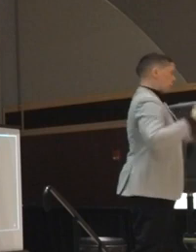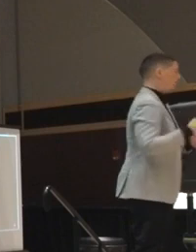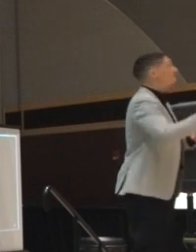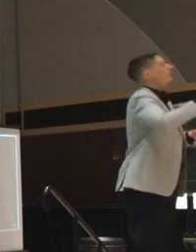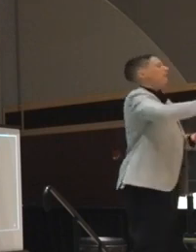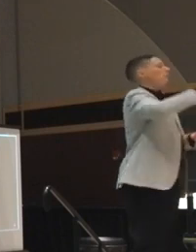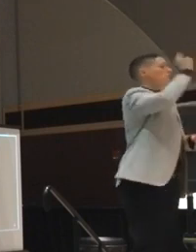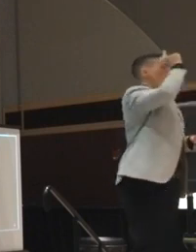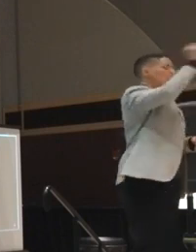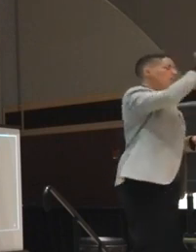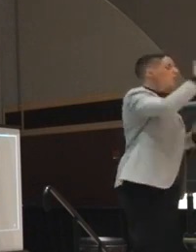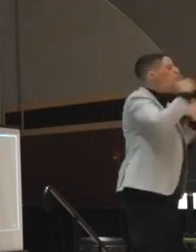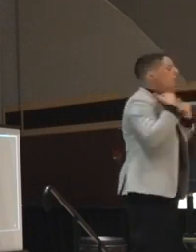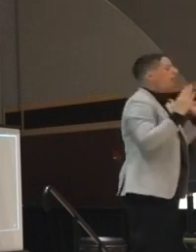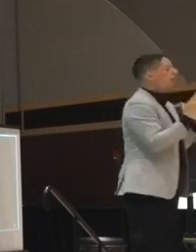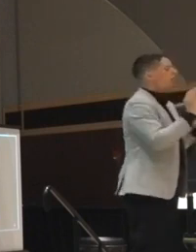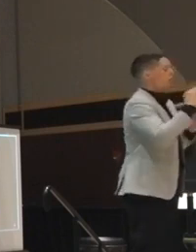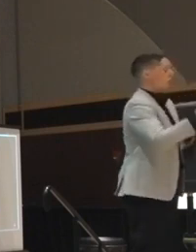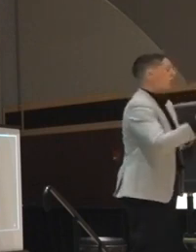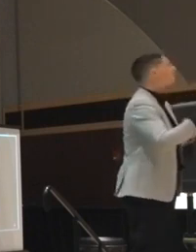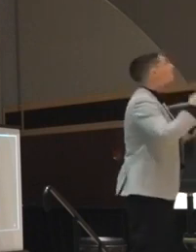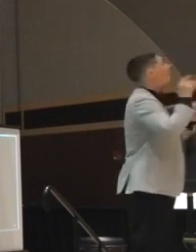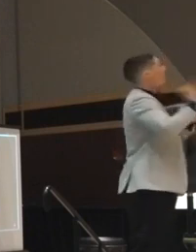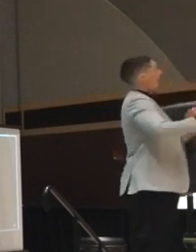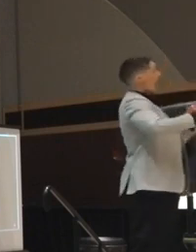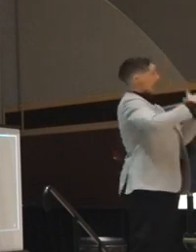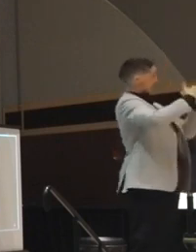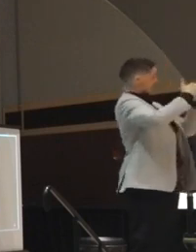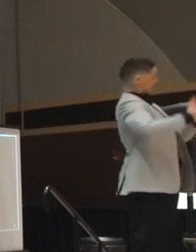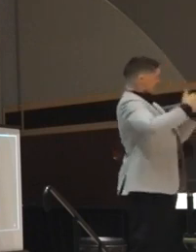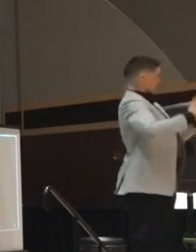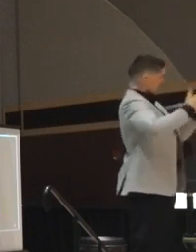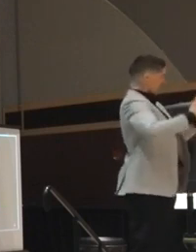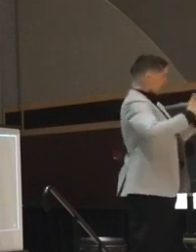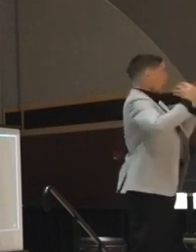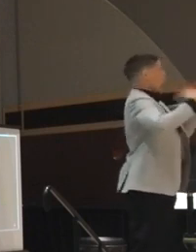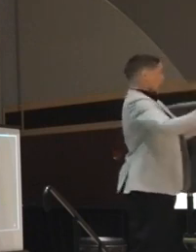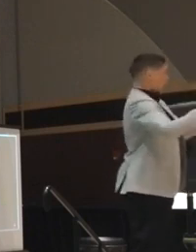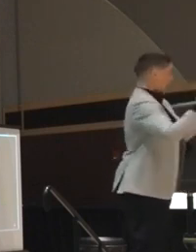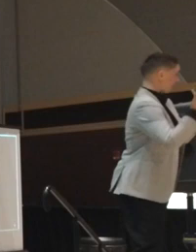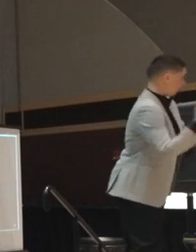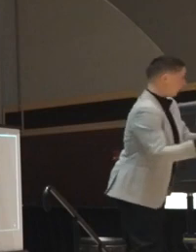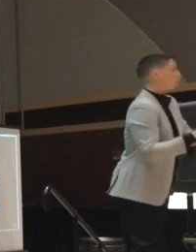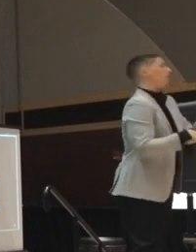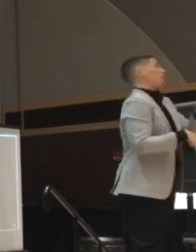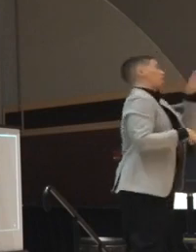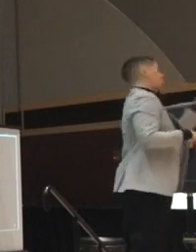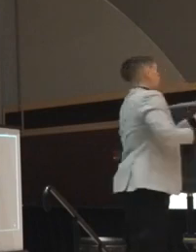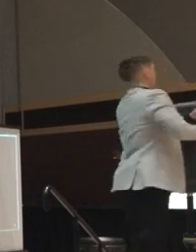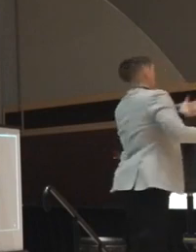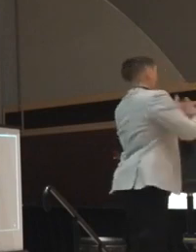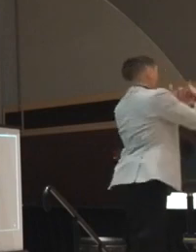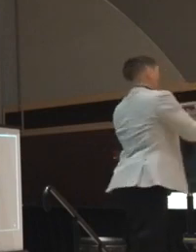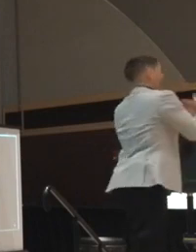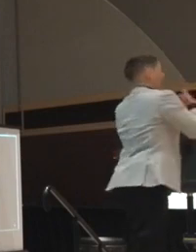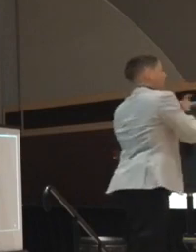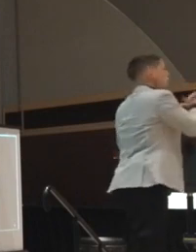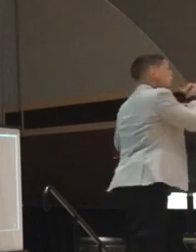and everything was fine. And then the plant got sold, and they switched him to another plant, and he had the wrong boss. It was a real